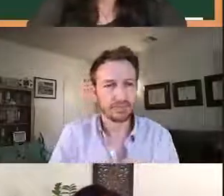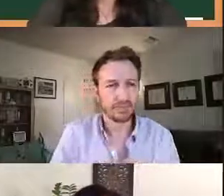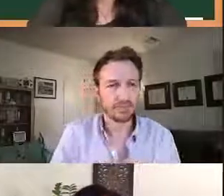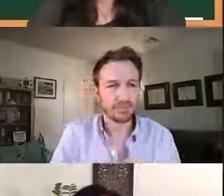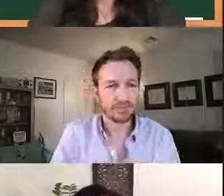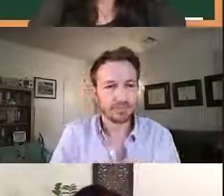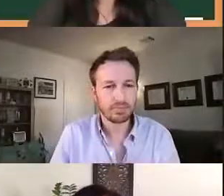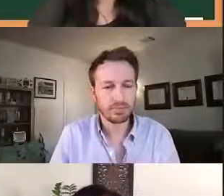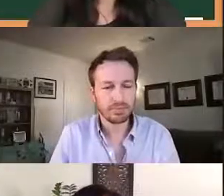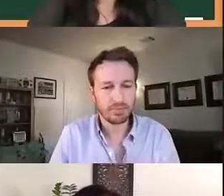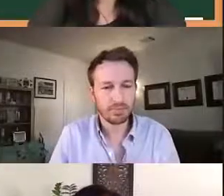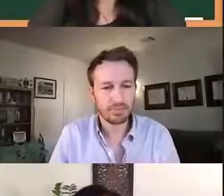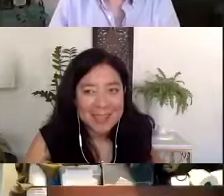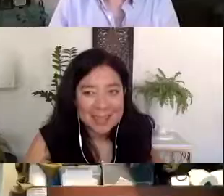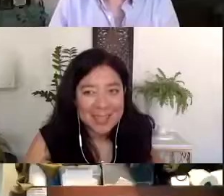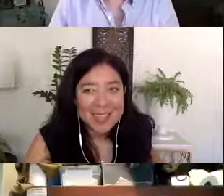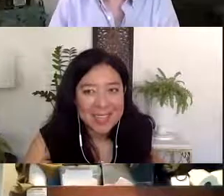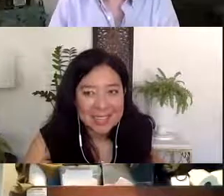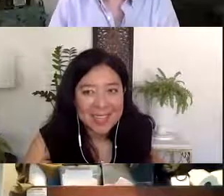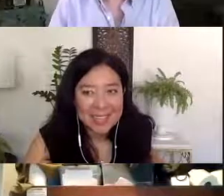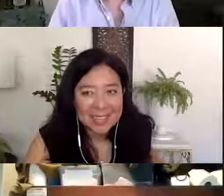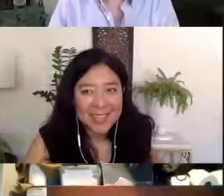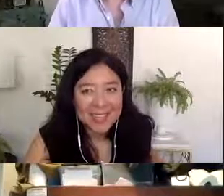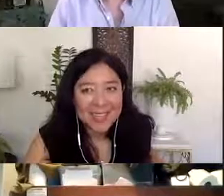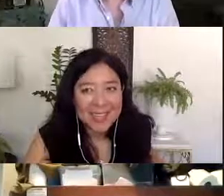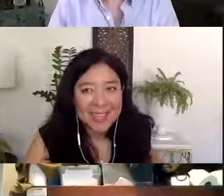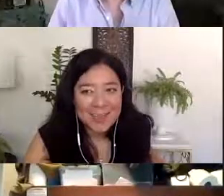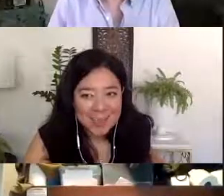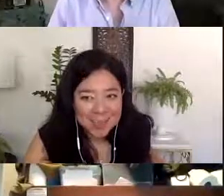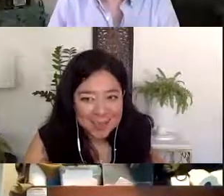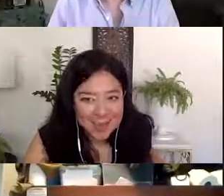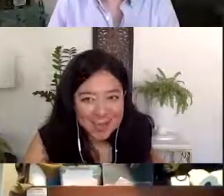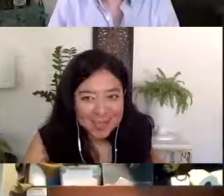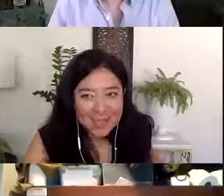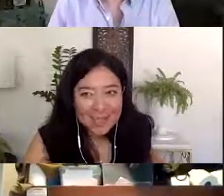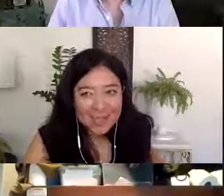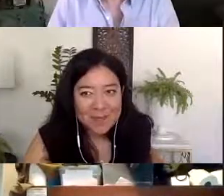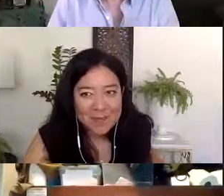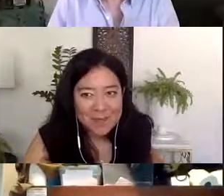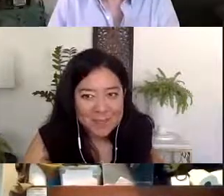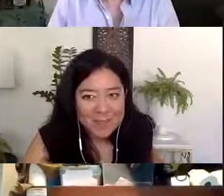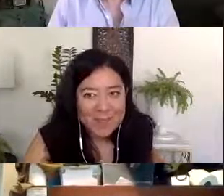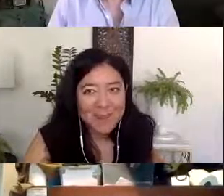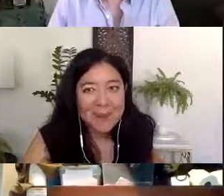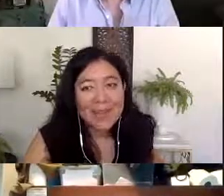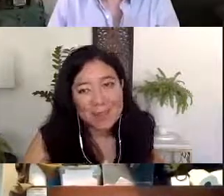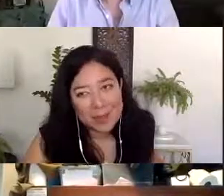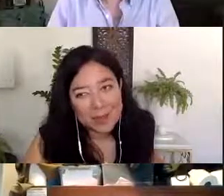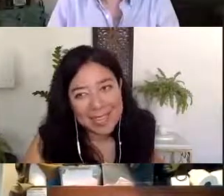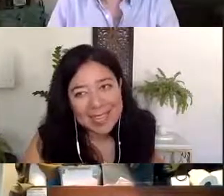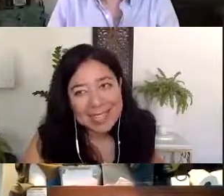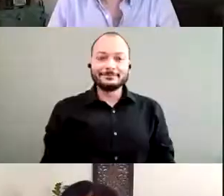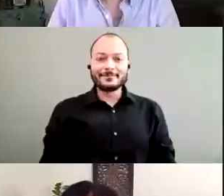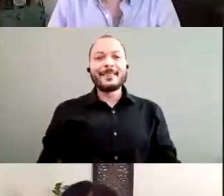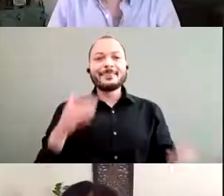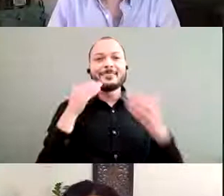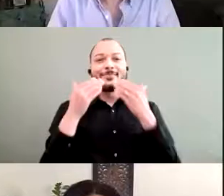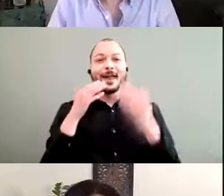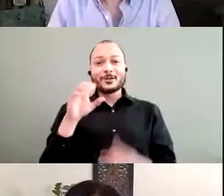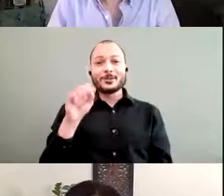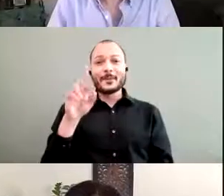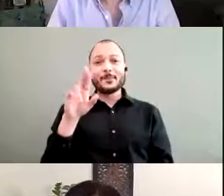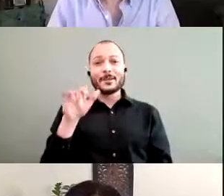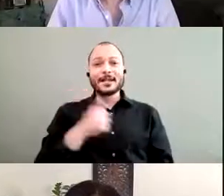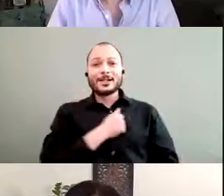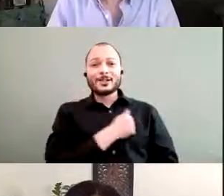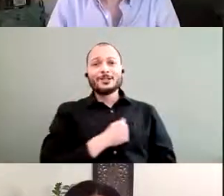Thank you, Sabrina. And apologies for the technical difficulties. We will make sure we are back